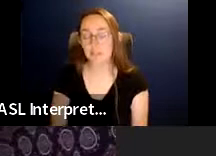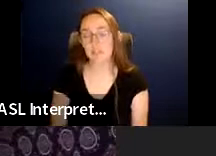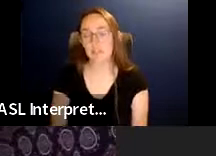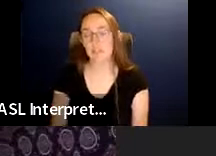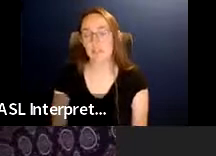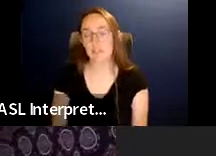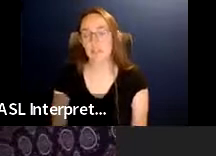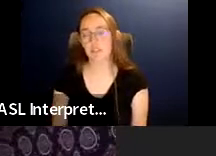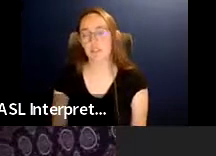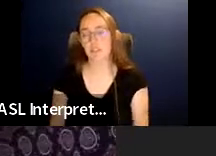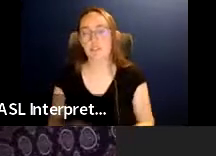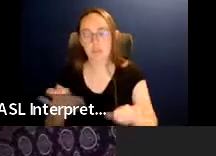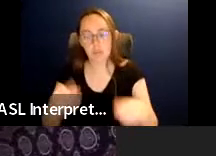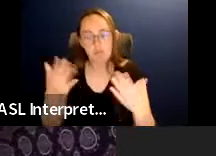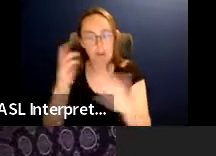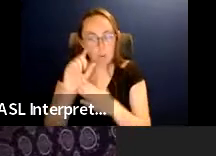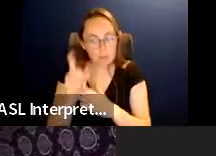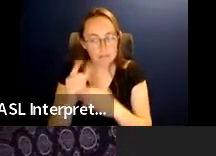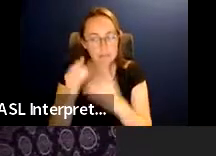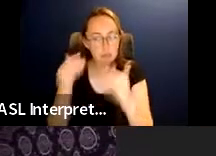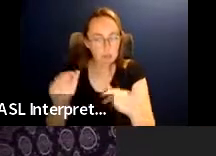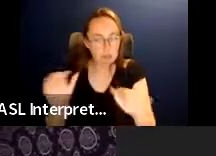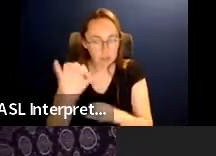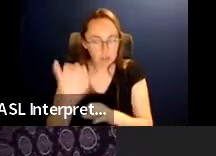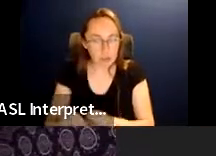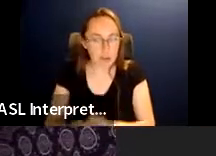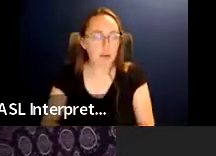So I'll give you a second to do that.